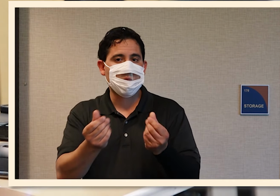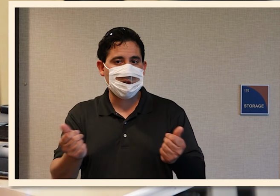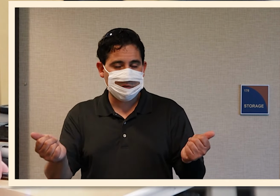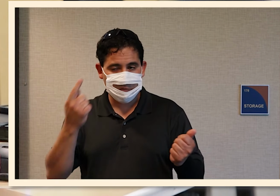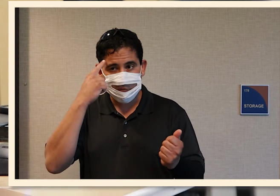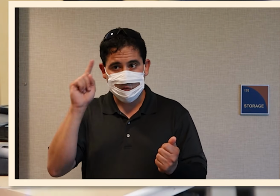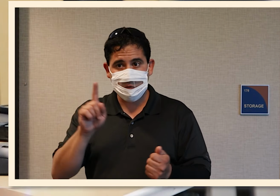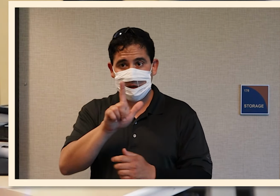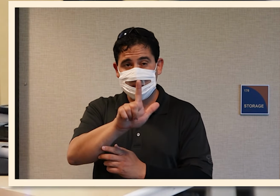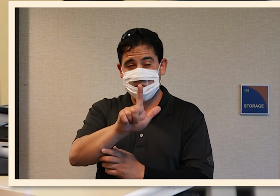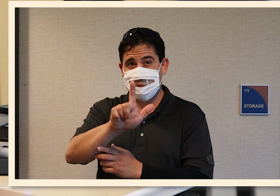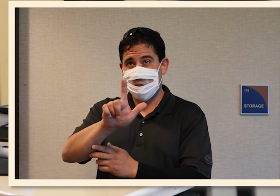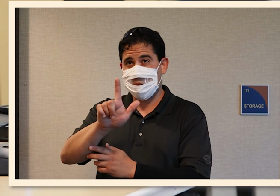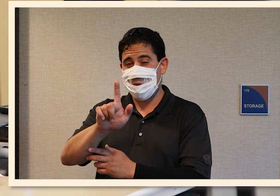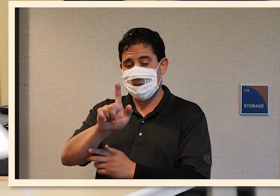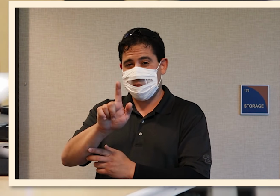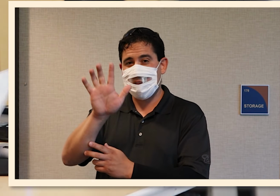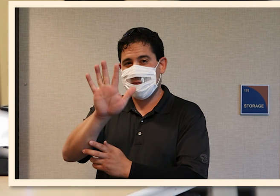2157?